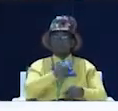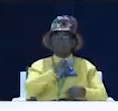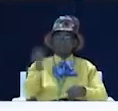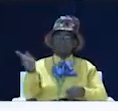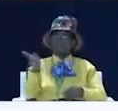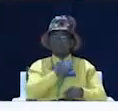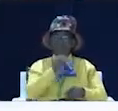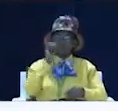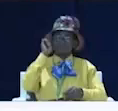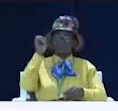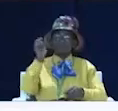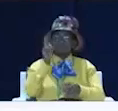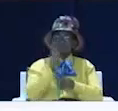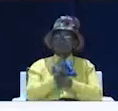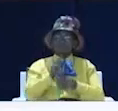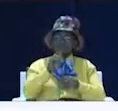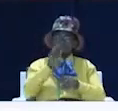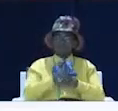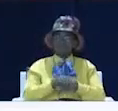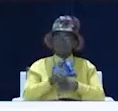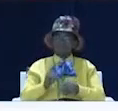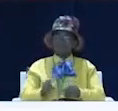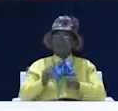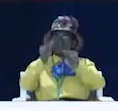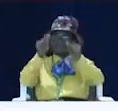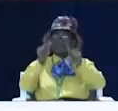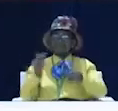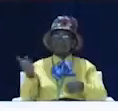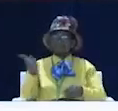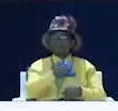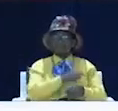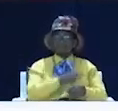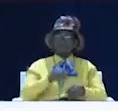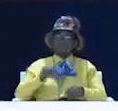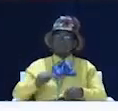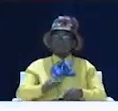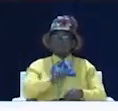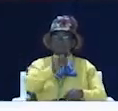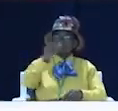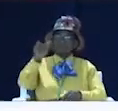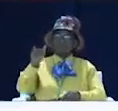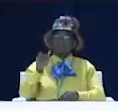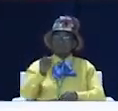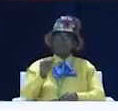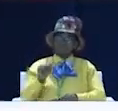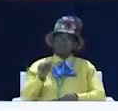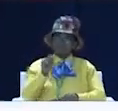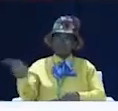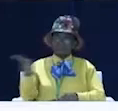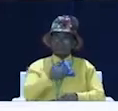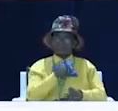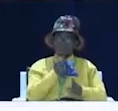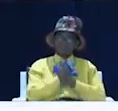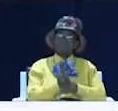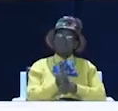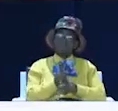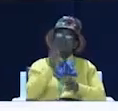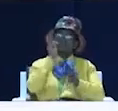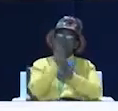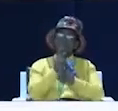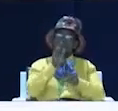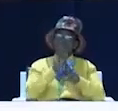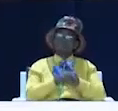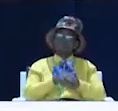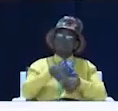everlastingly. You just keep on going higher and higher and higher.